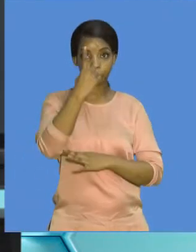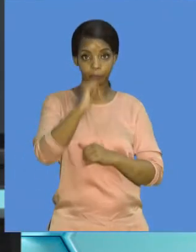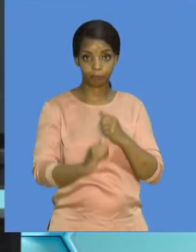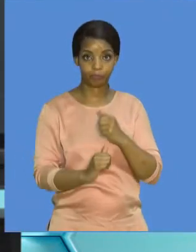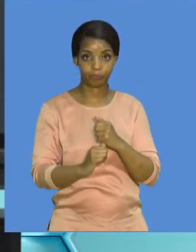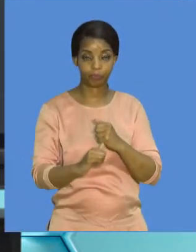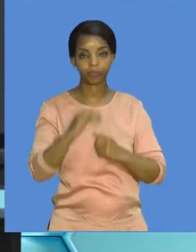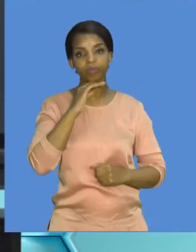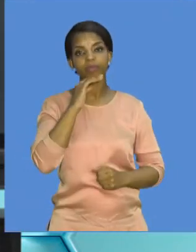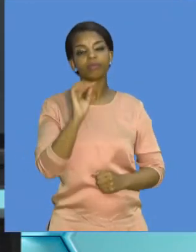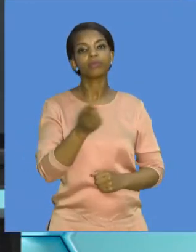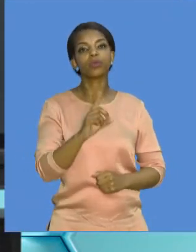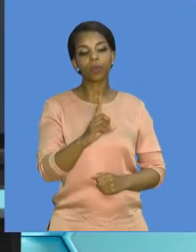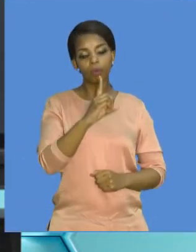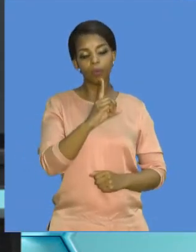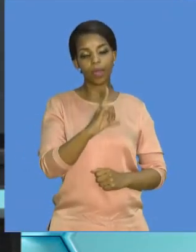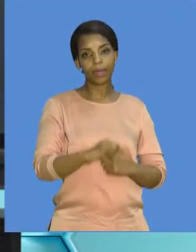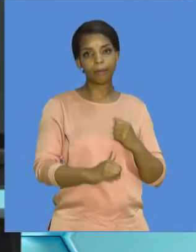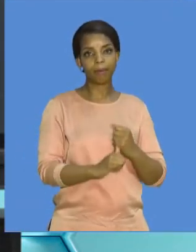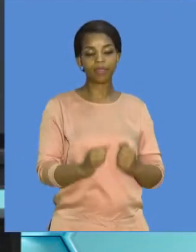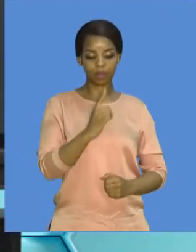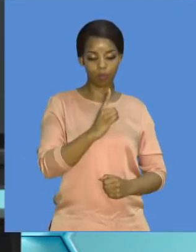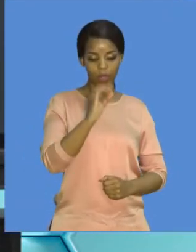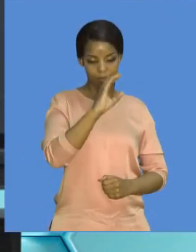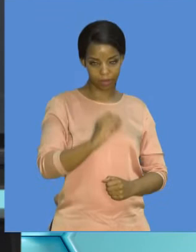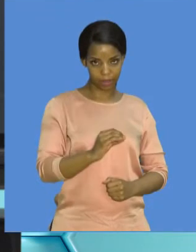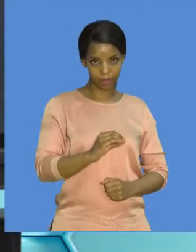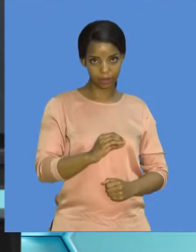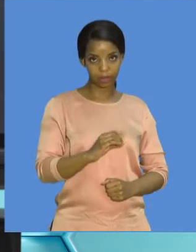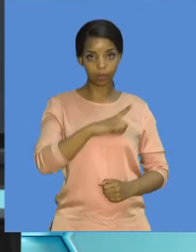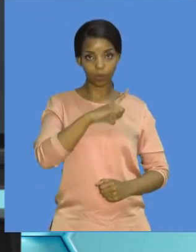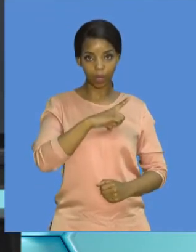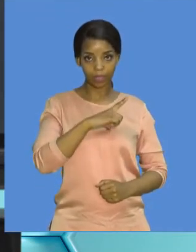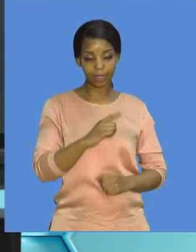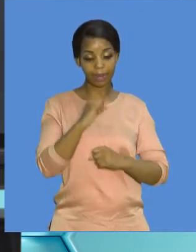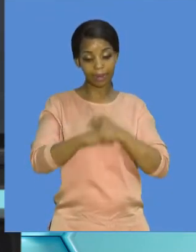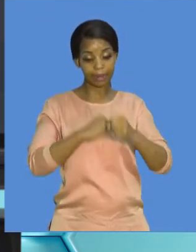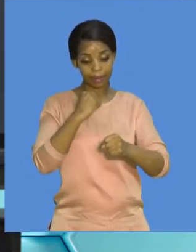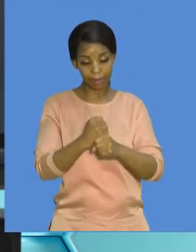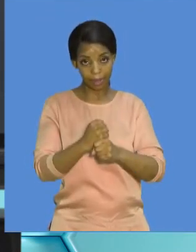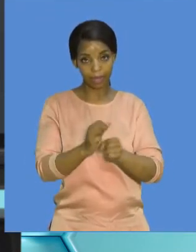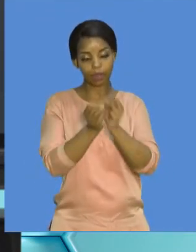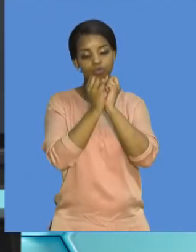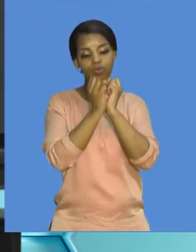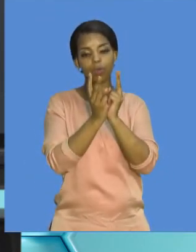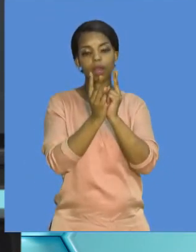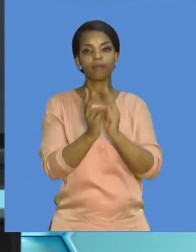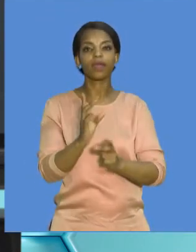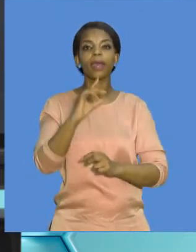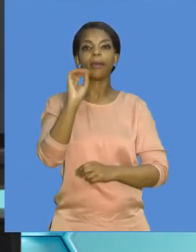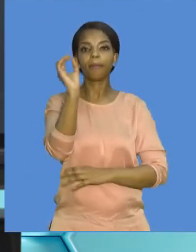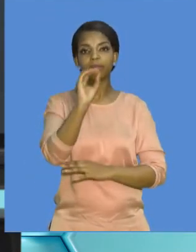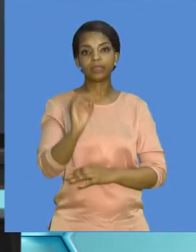giving you 1% every month, because per annum it's supposed to be 12%. If I say it's